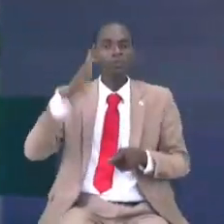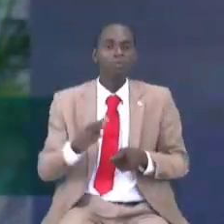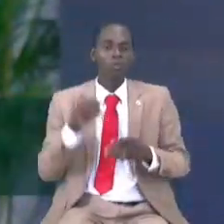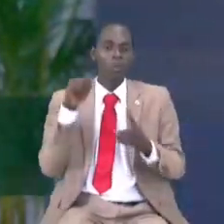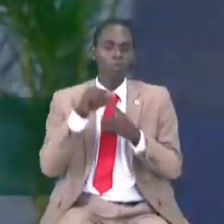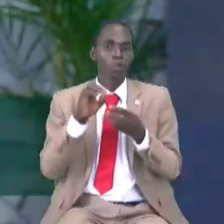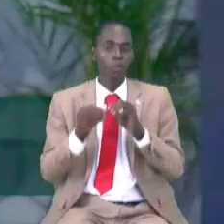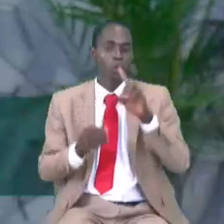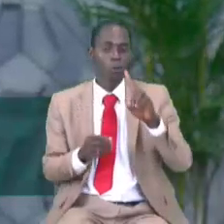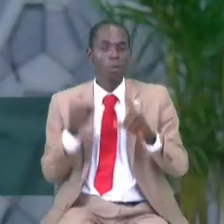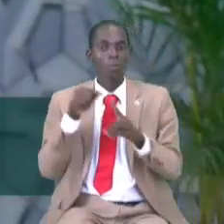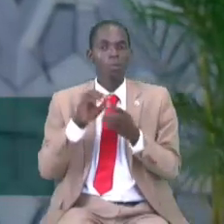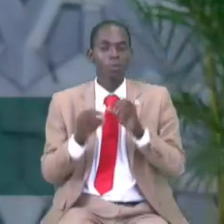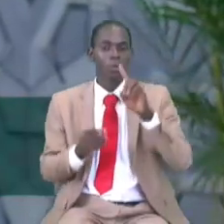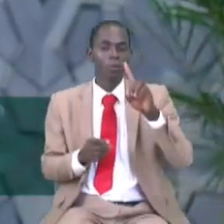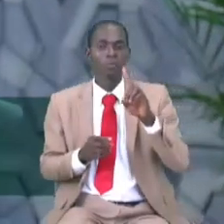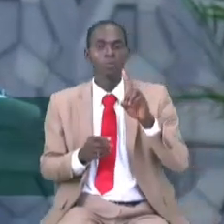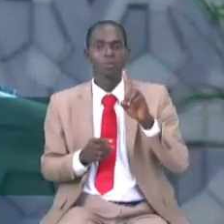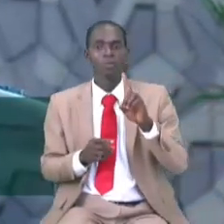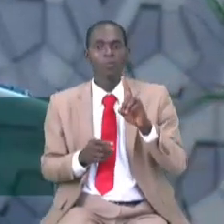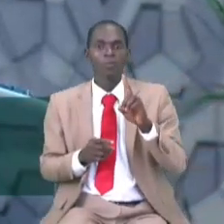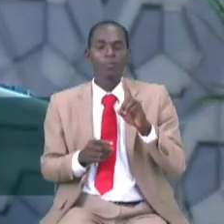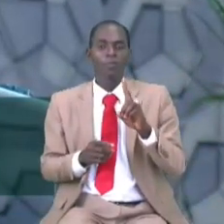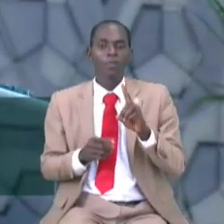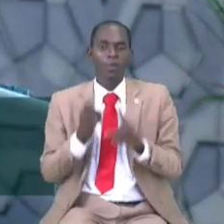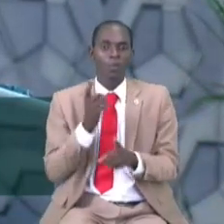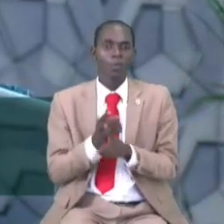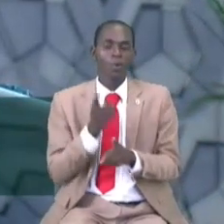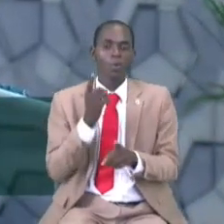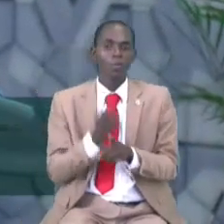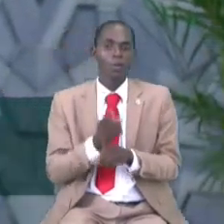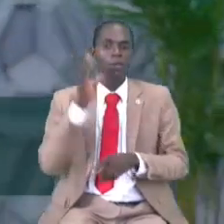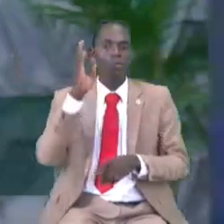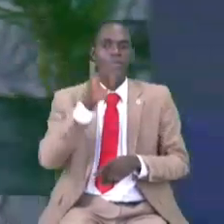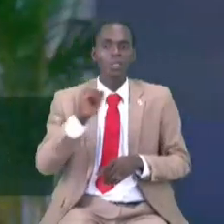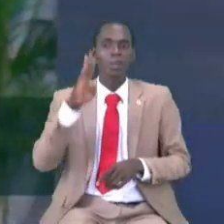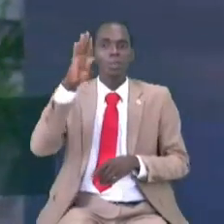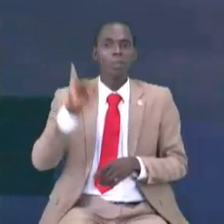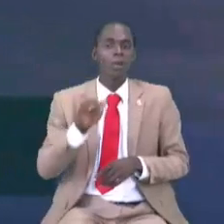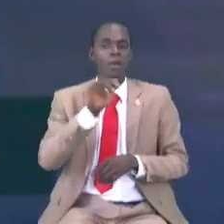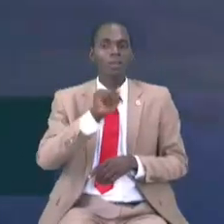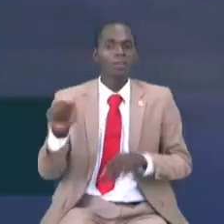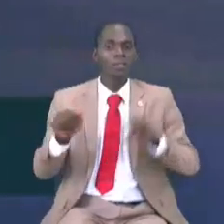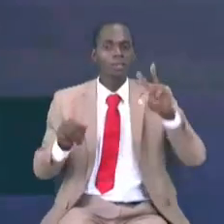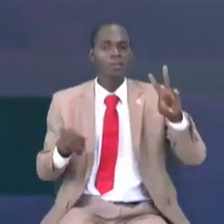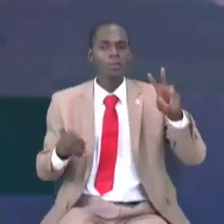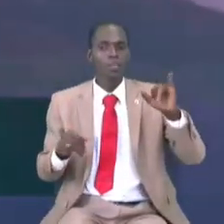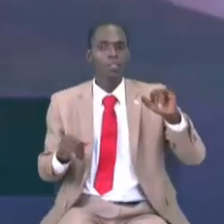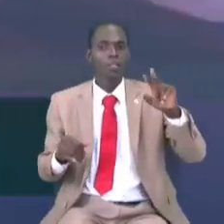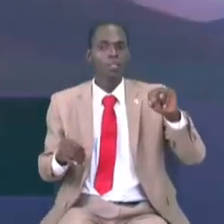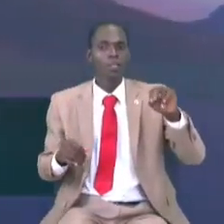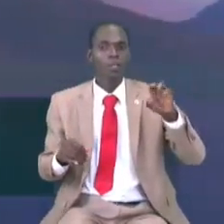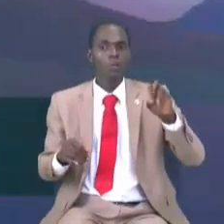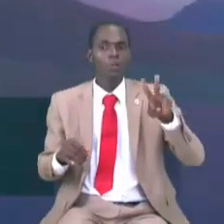preaching by a winnowed servant of God. We're looking at Jonah chapter 3, and